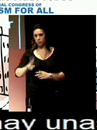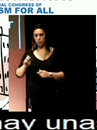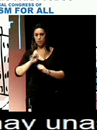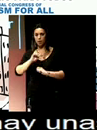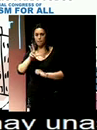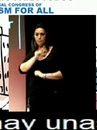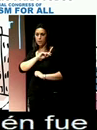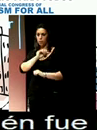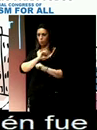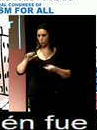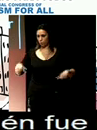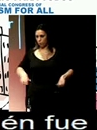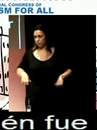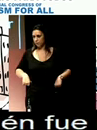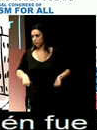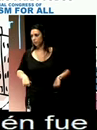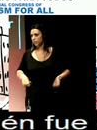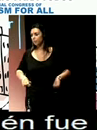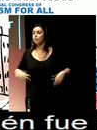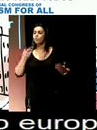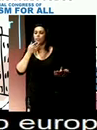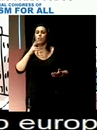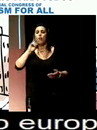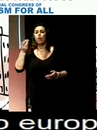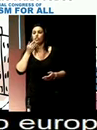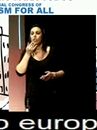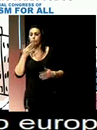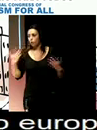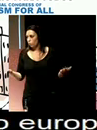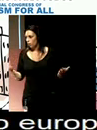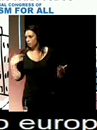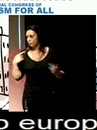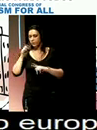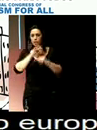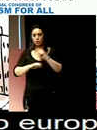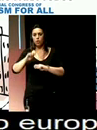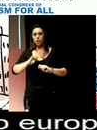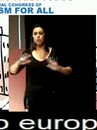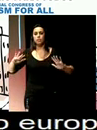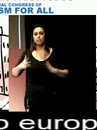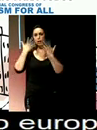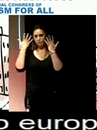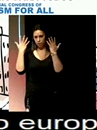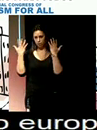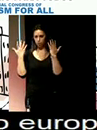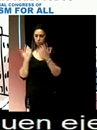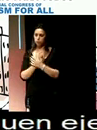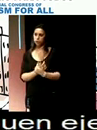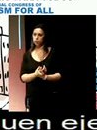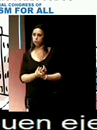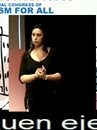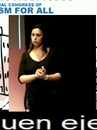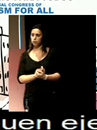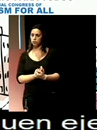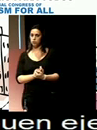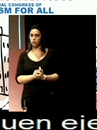Okay. Another good example is at Associação Salvador. Associação Salvador is have different